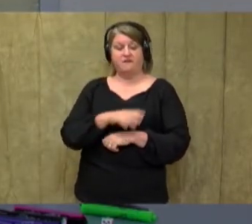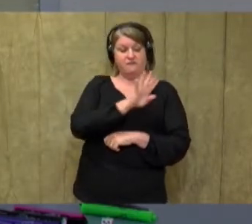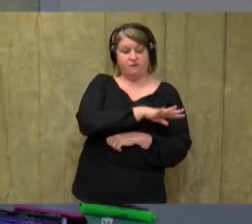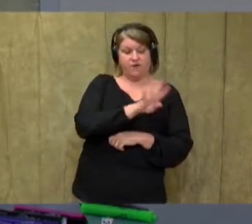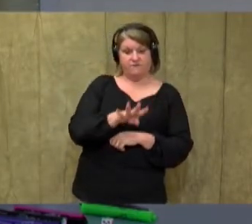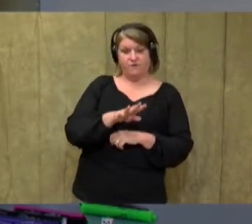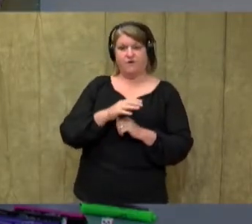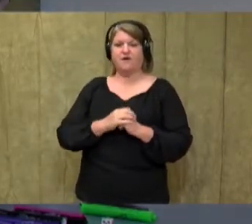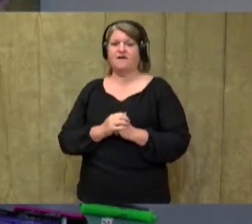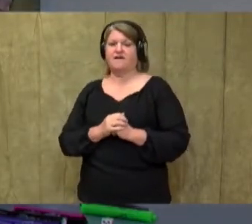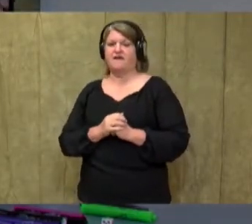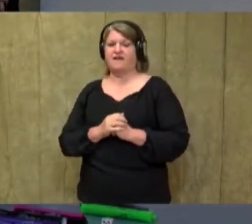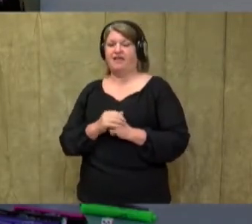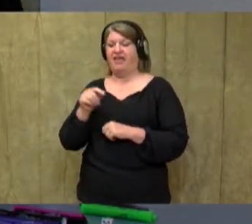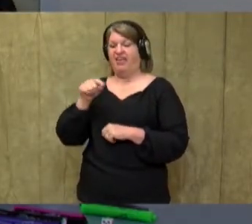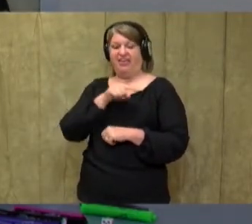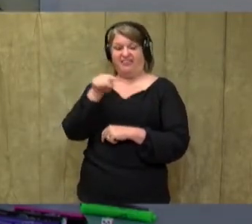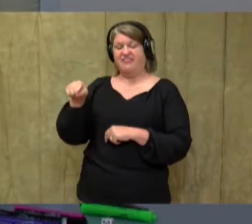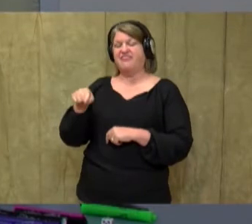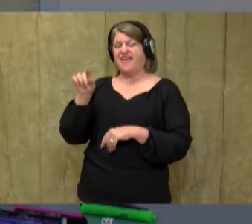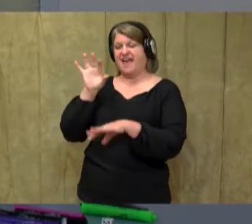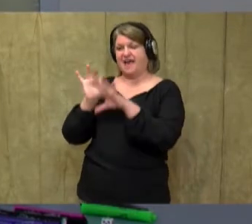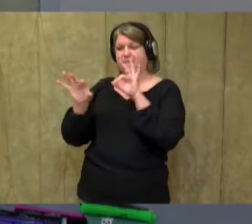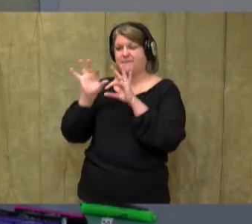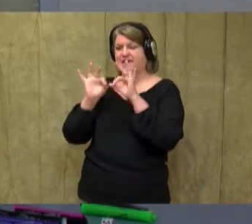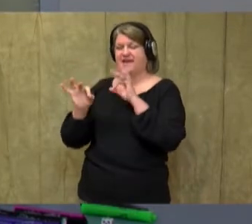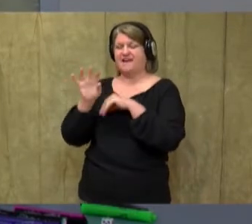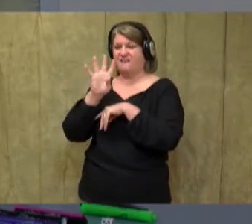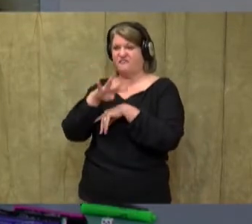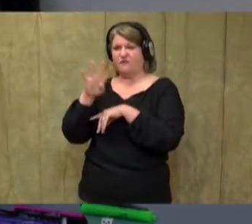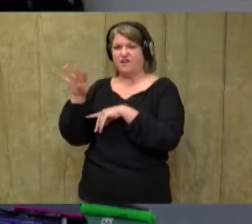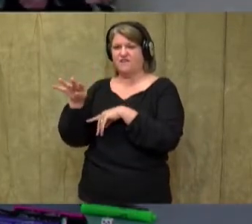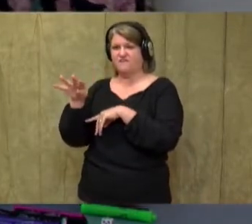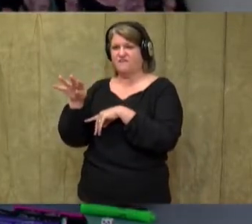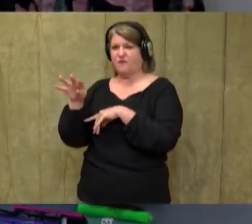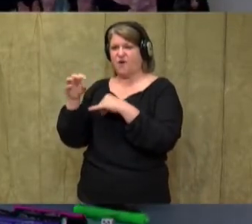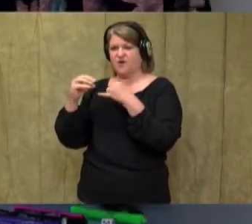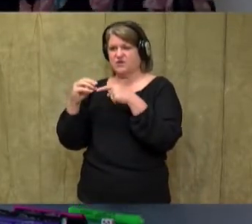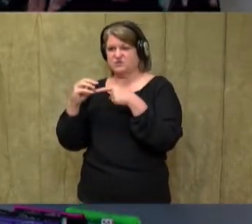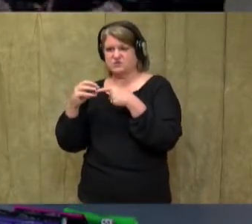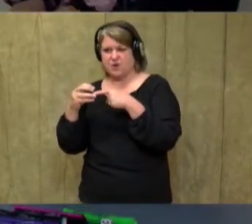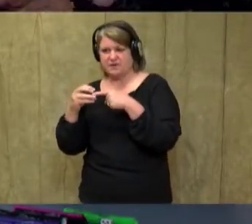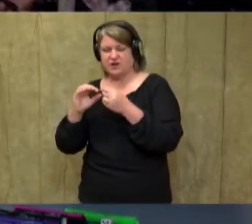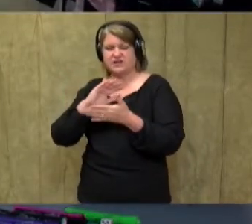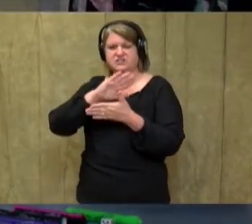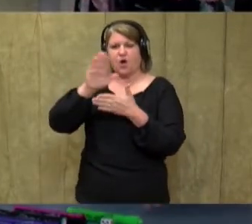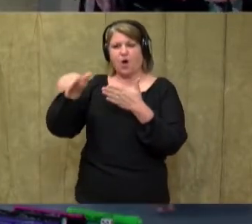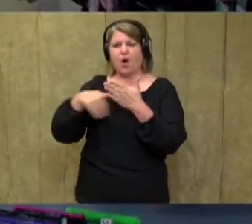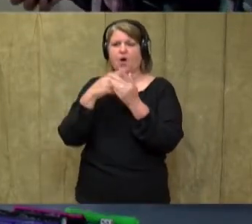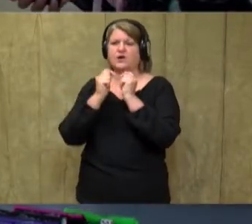44. They picked 44 strawberries all together.